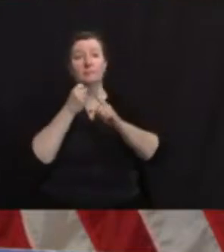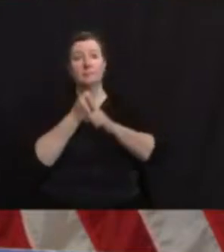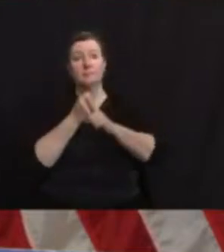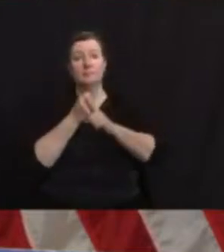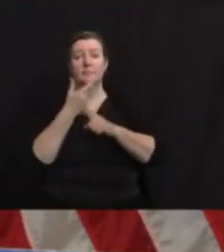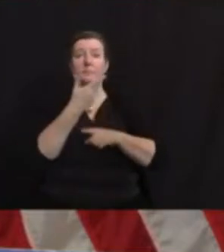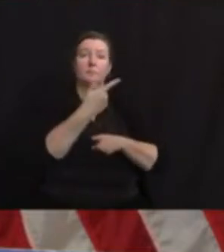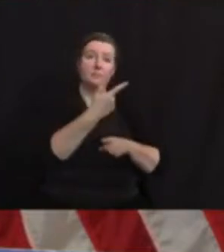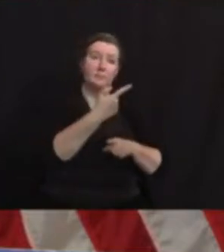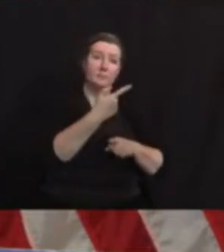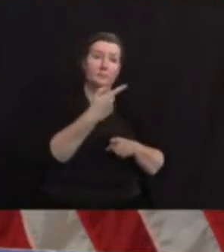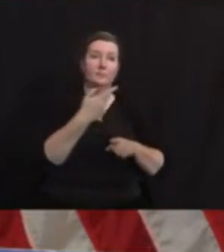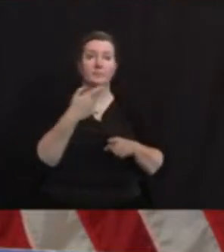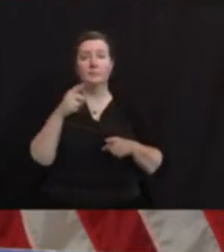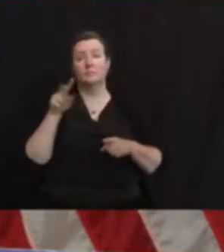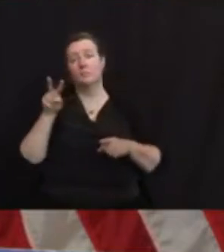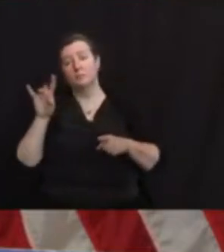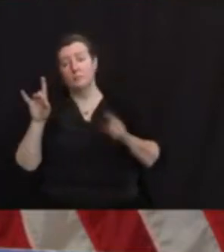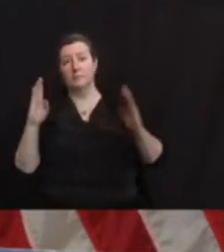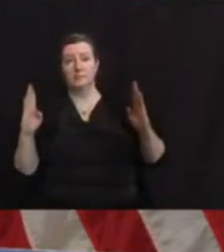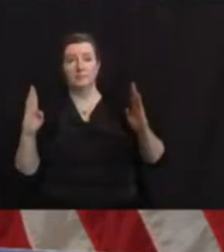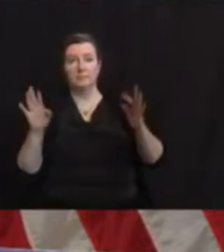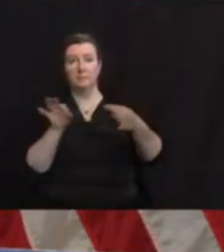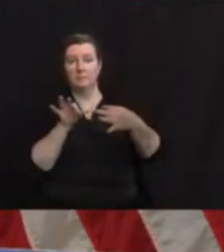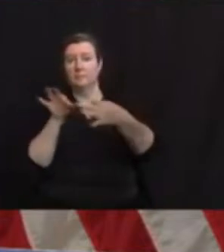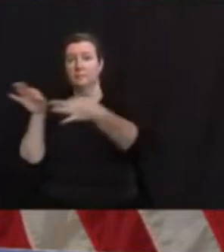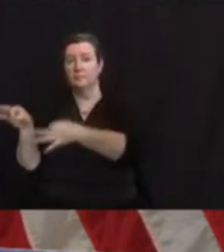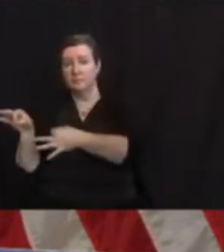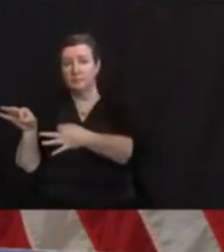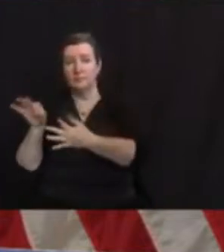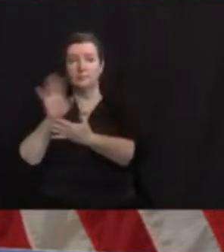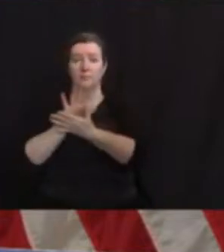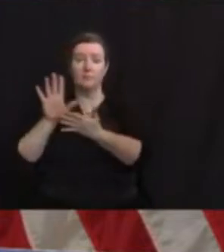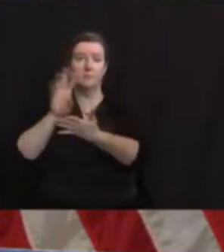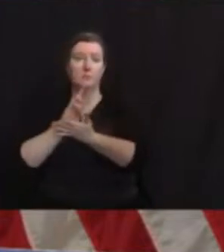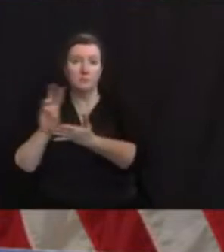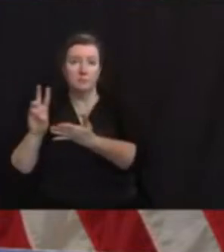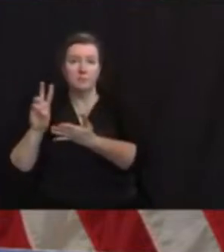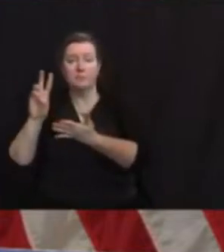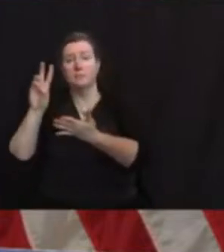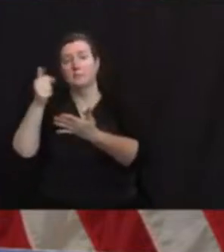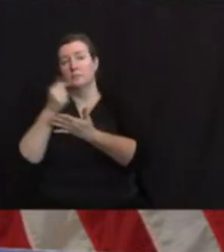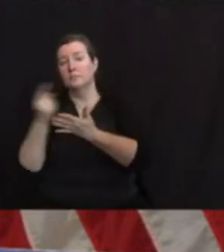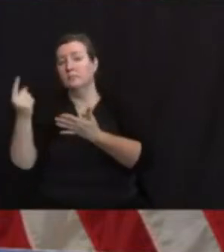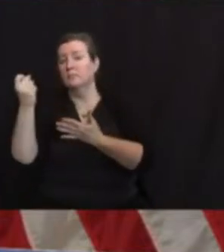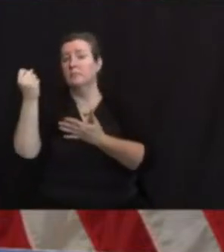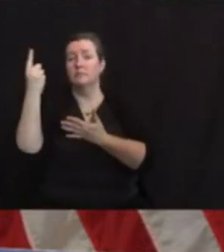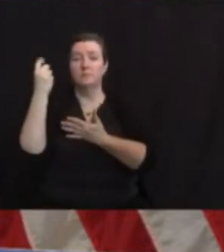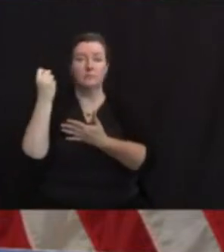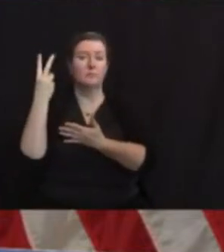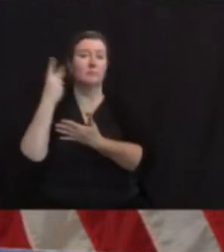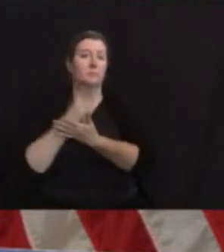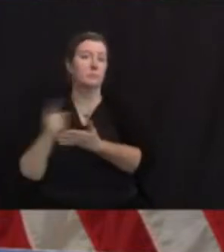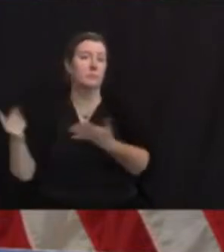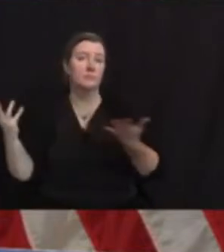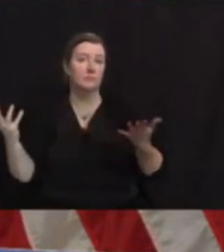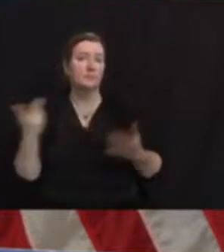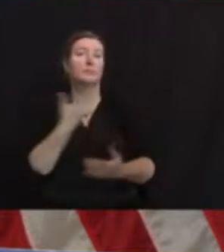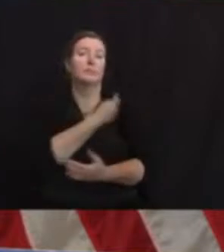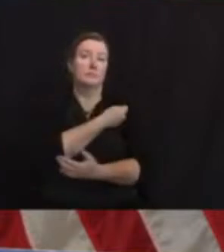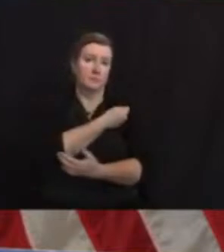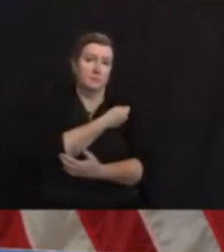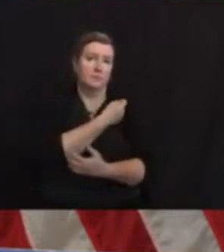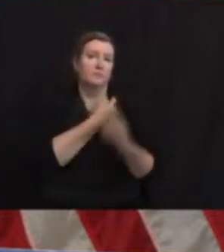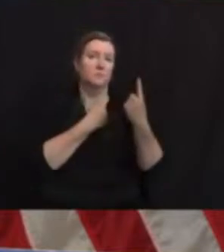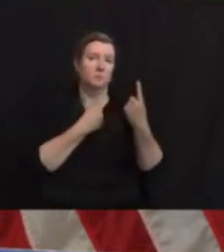5 weeks, 6 weeks, 10 weeks, 12 weeks? We know that there is efficacy after 1 dose, and right